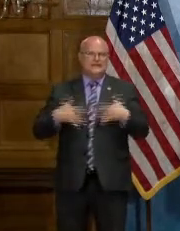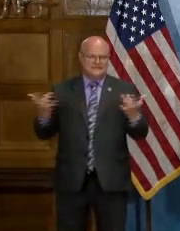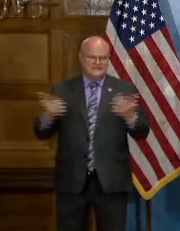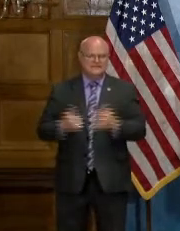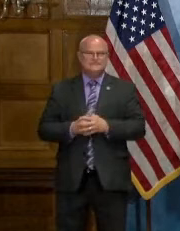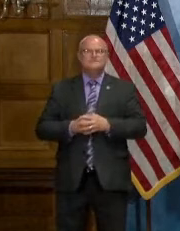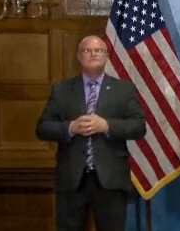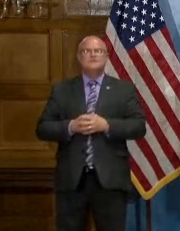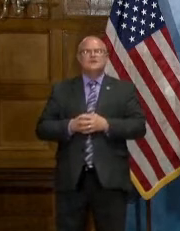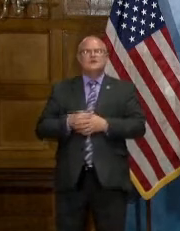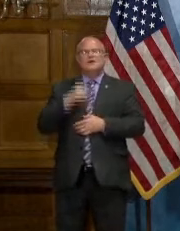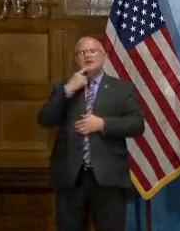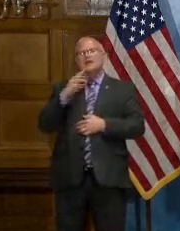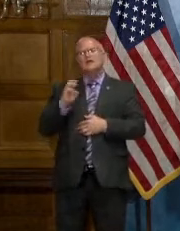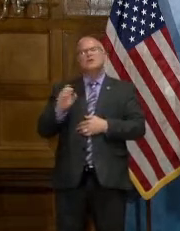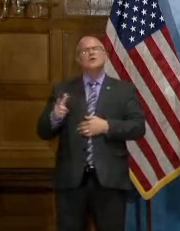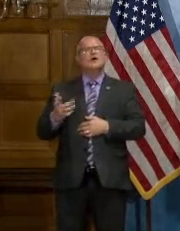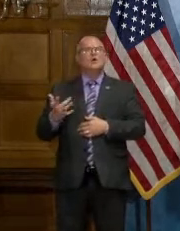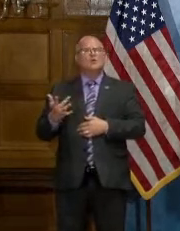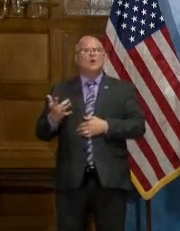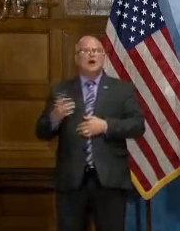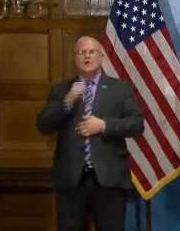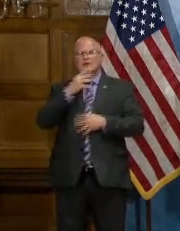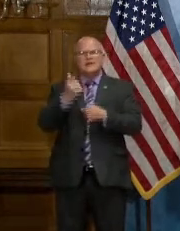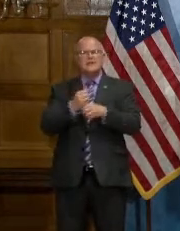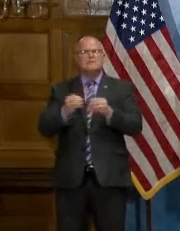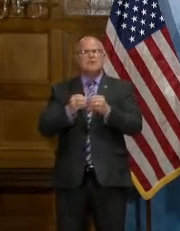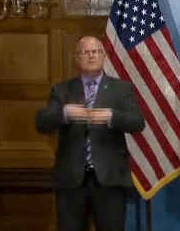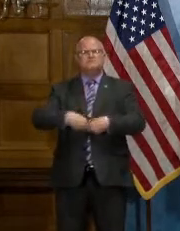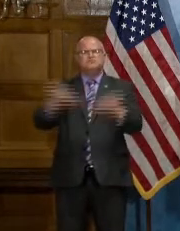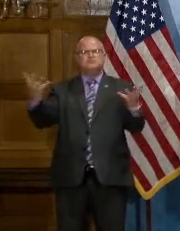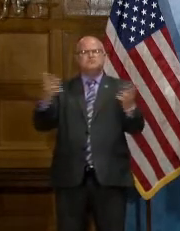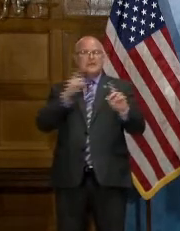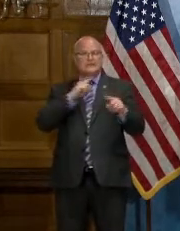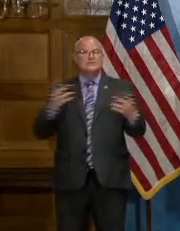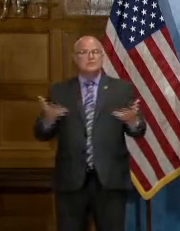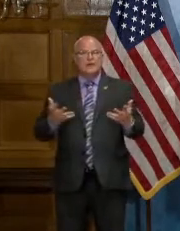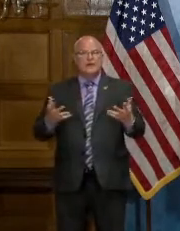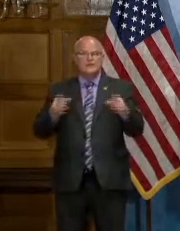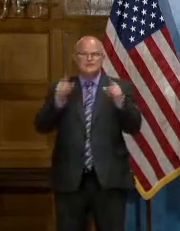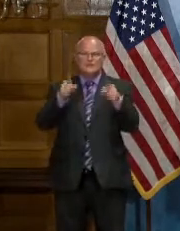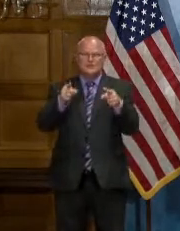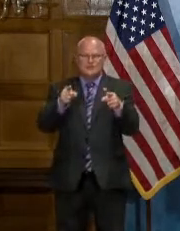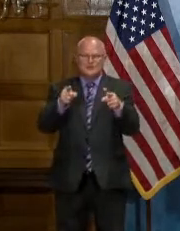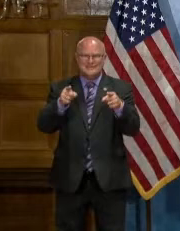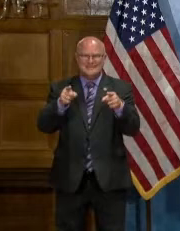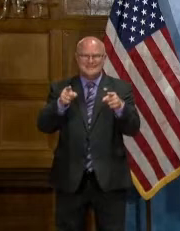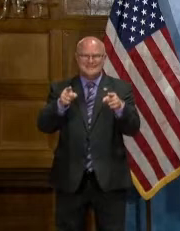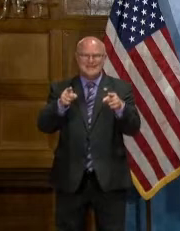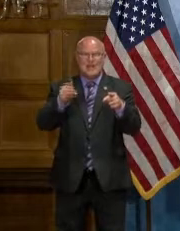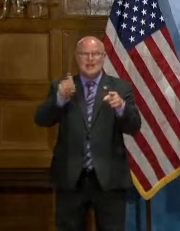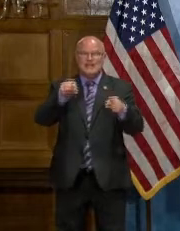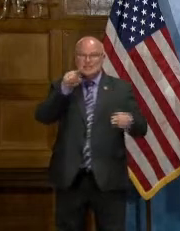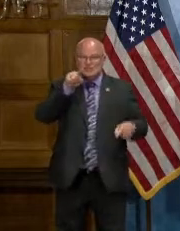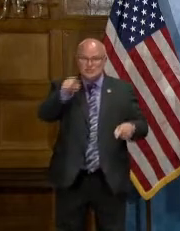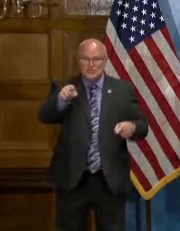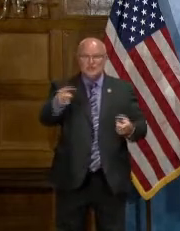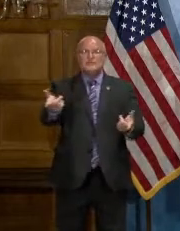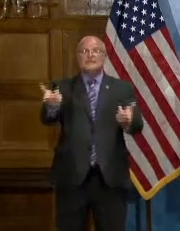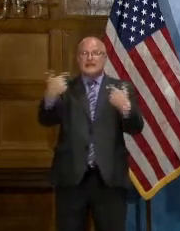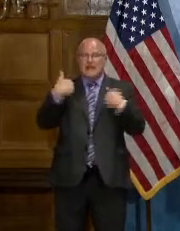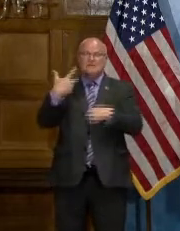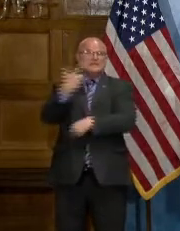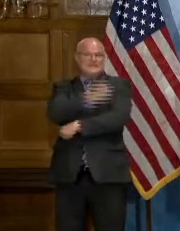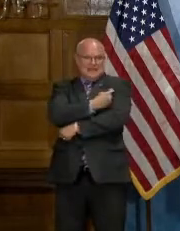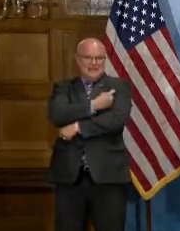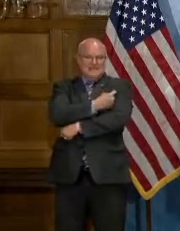you say, well, why are we not getting more of those out? And the answer is you. We need you to get your